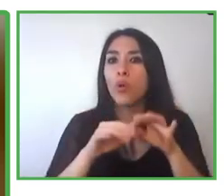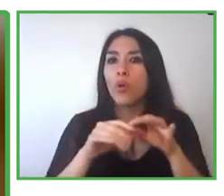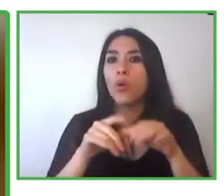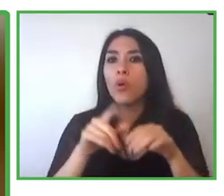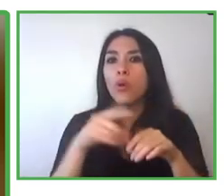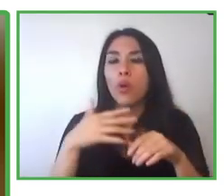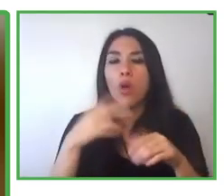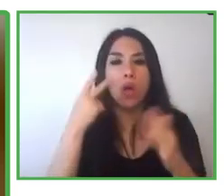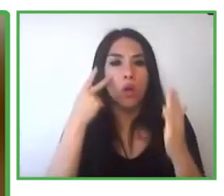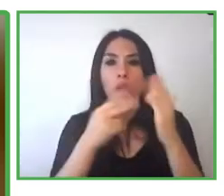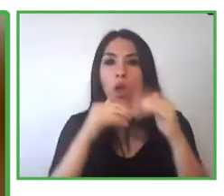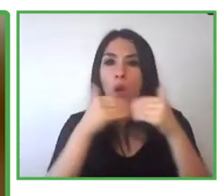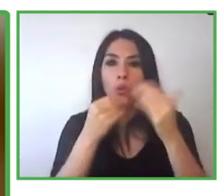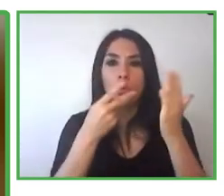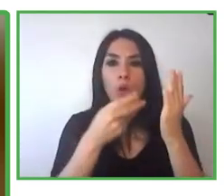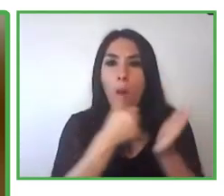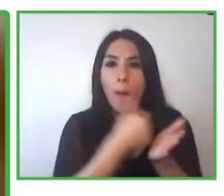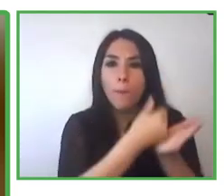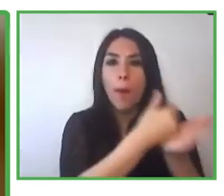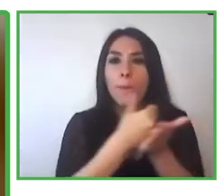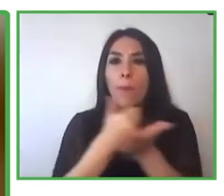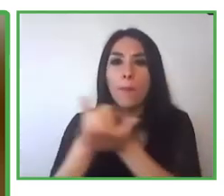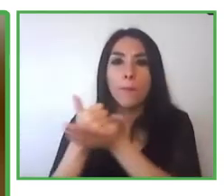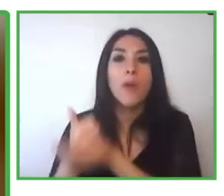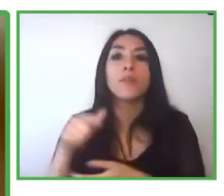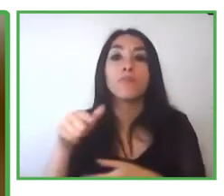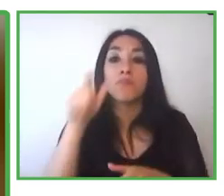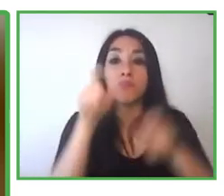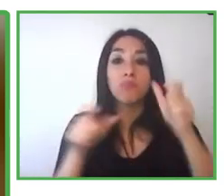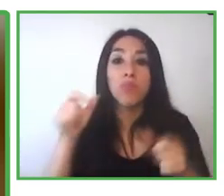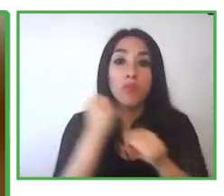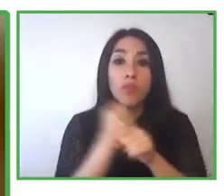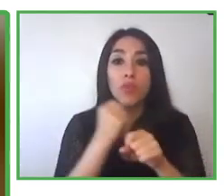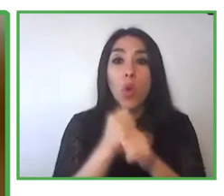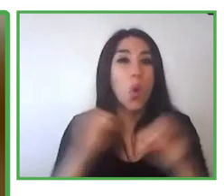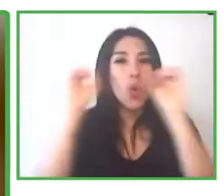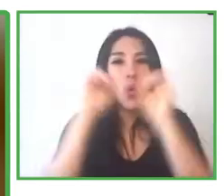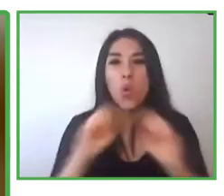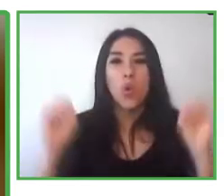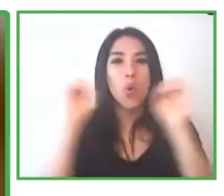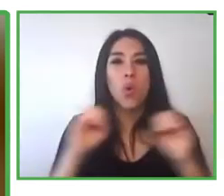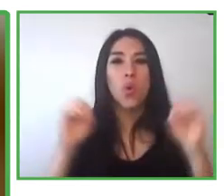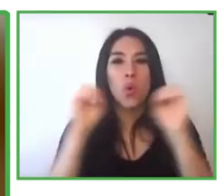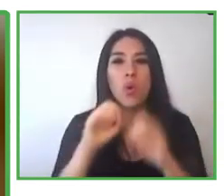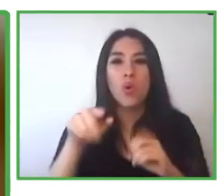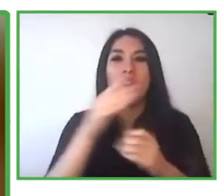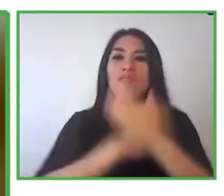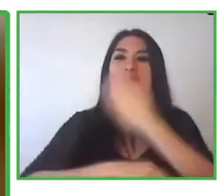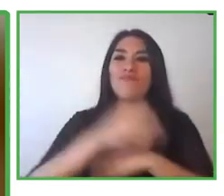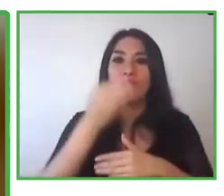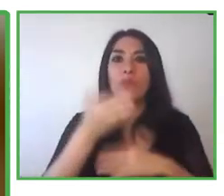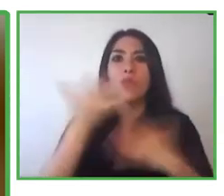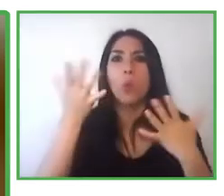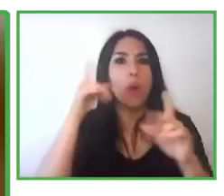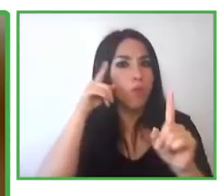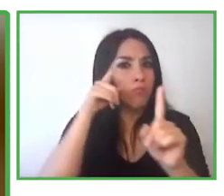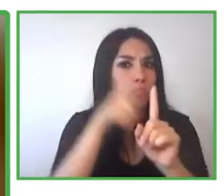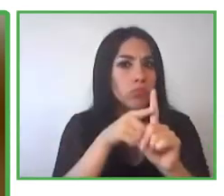the impact in the improvement of employability of people with disabilities, which is the final objective that we all have.